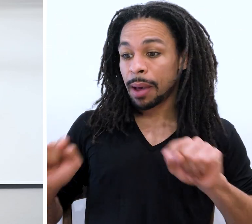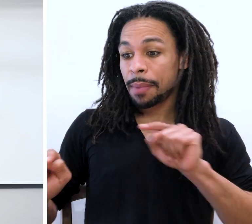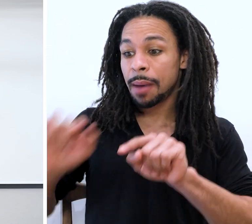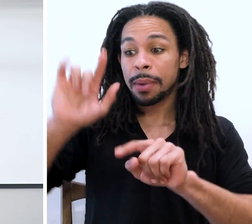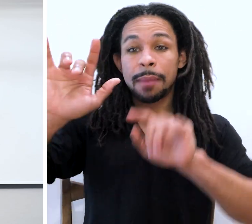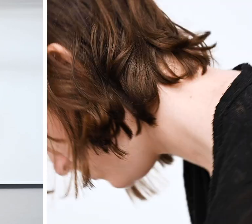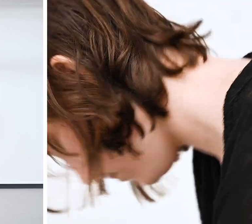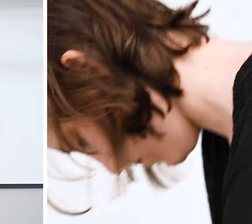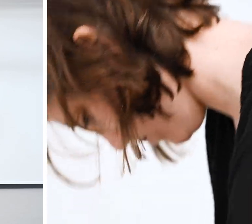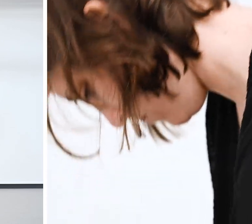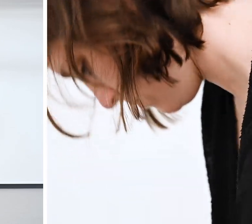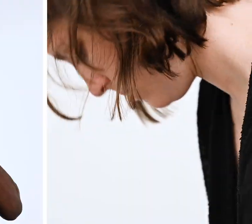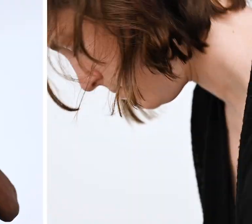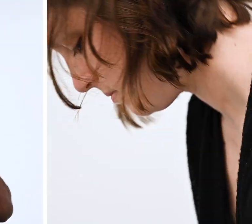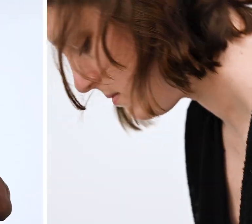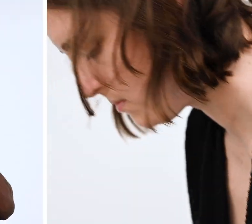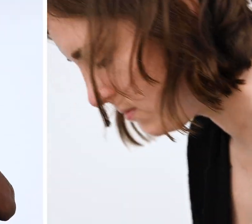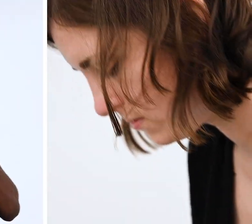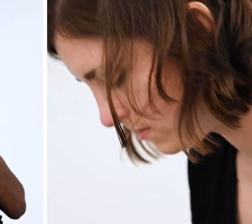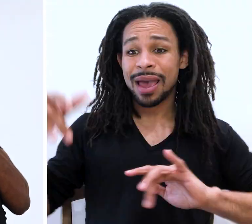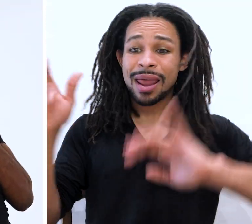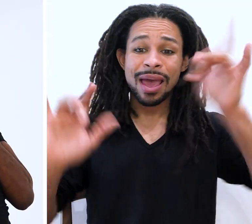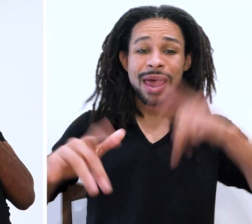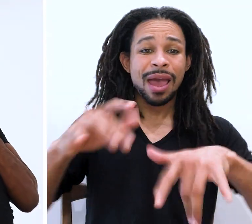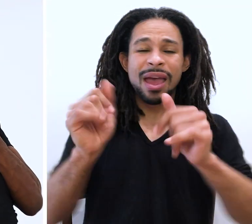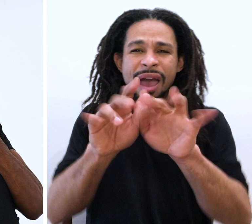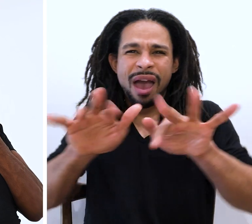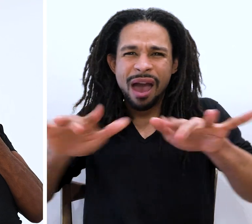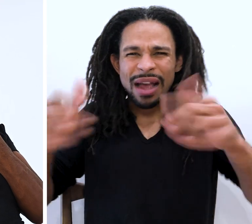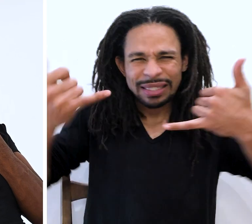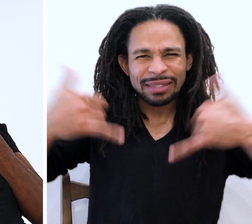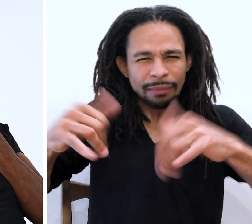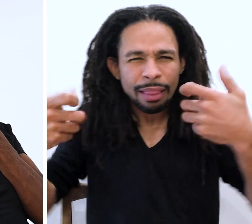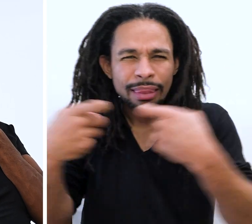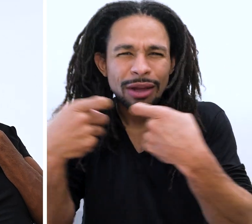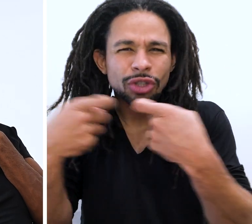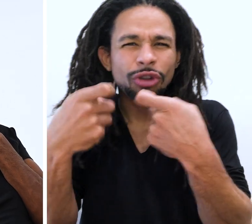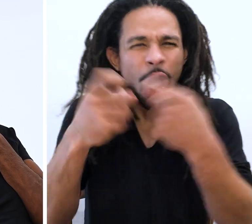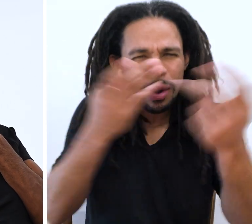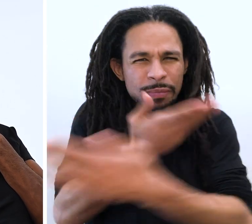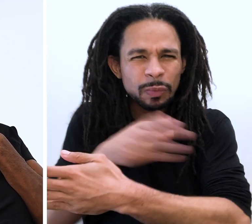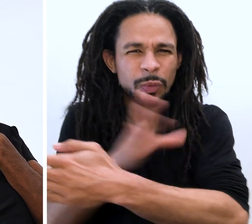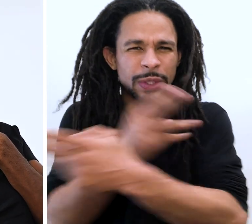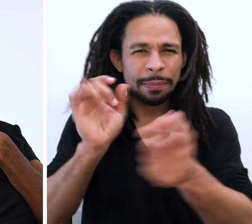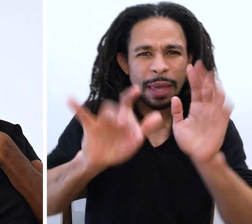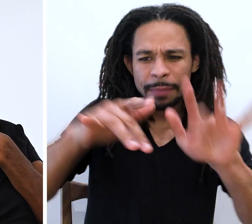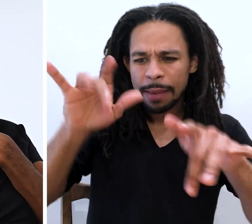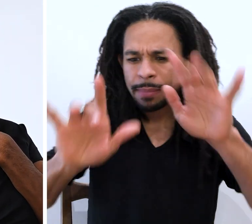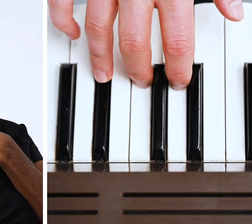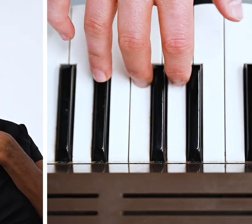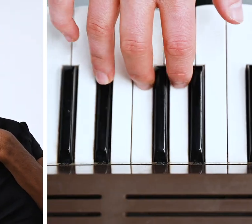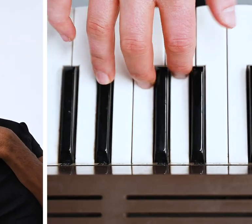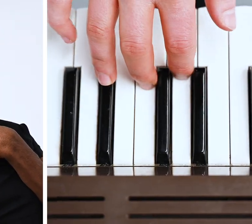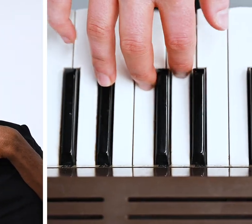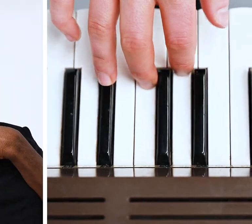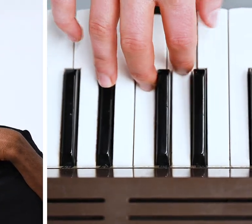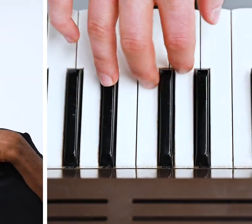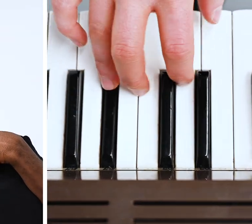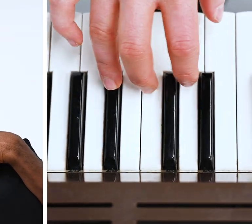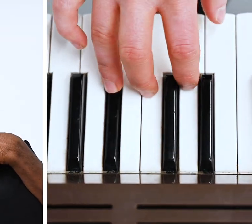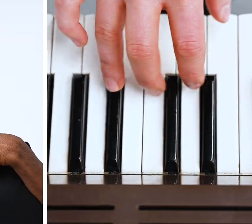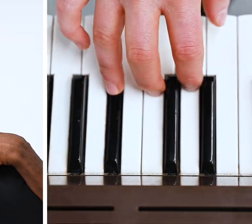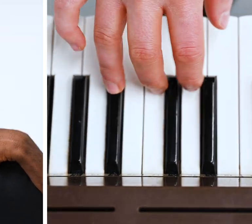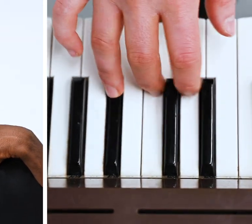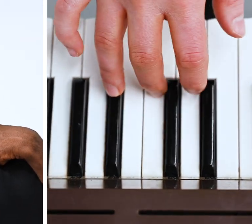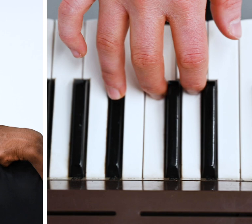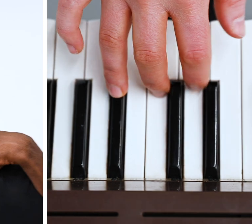His left side is locked tight, under control. His right side is elegantly swinging, exploring